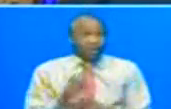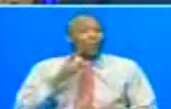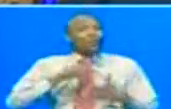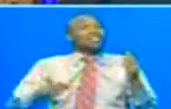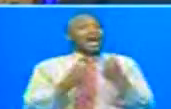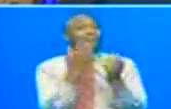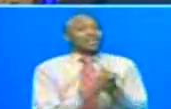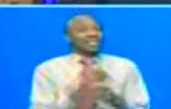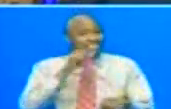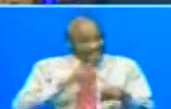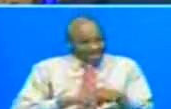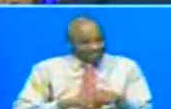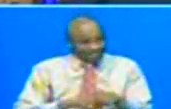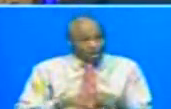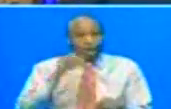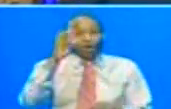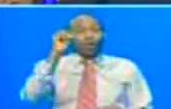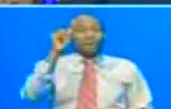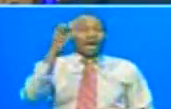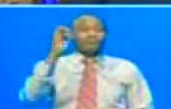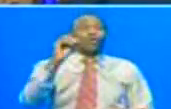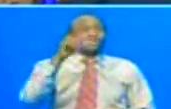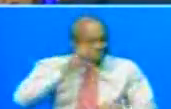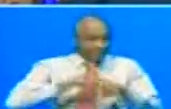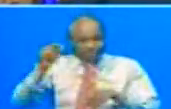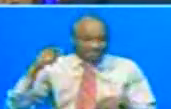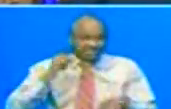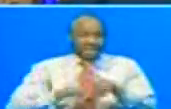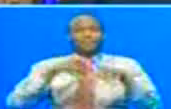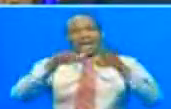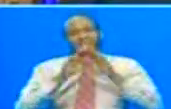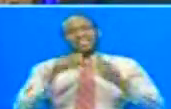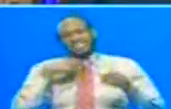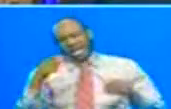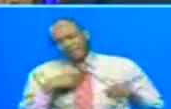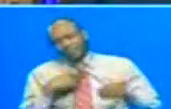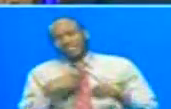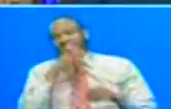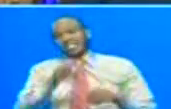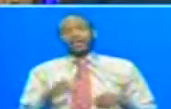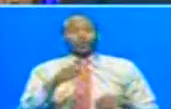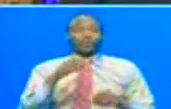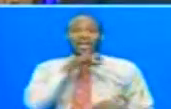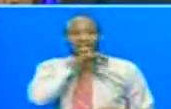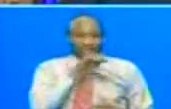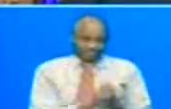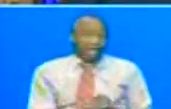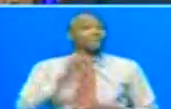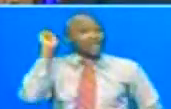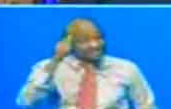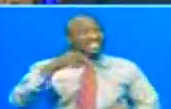happens when Rachel Mamo goes to the funeral of Fidel? And by the way, the president gave two